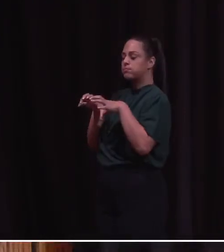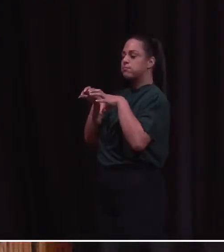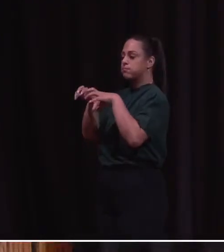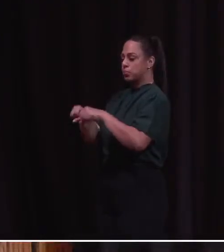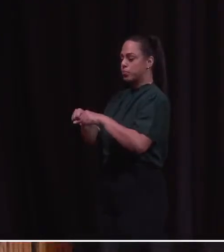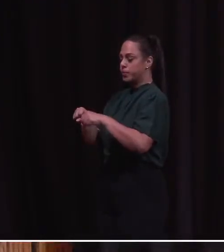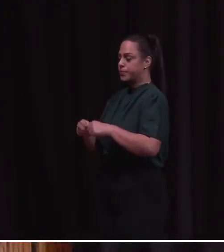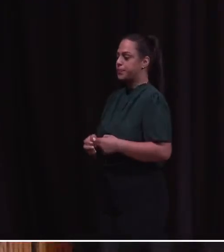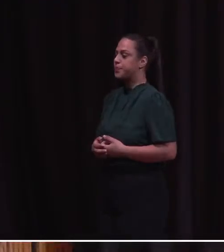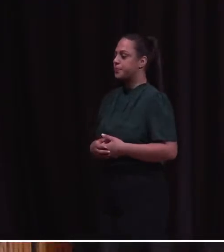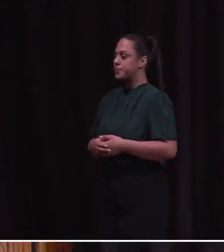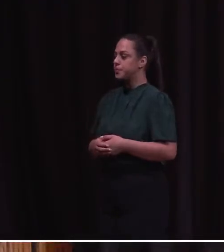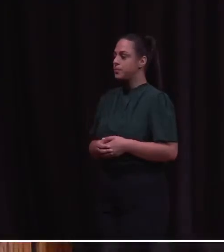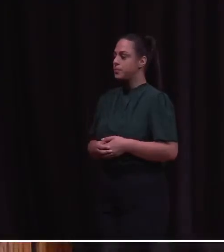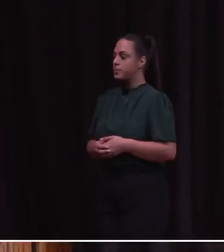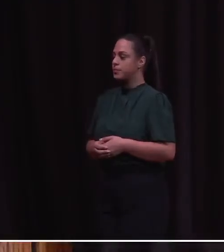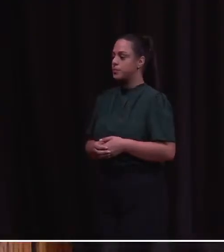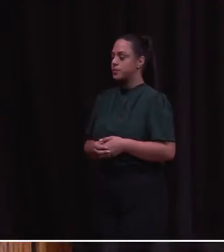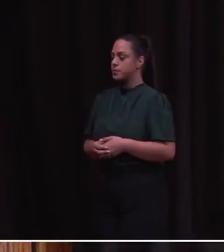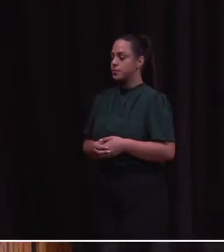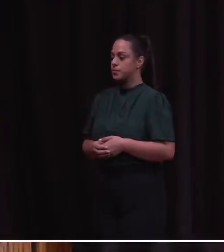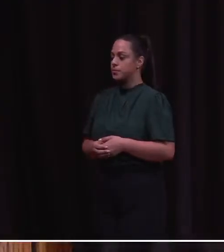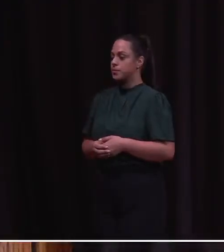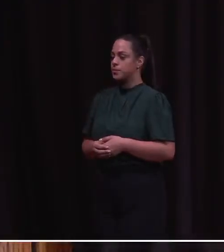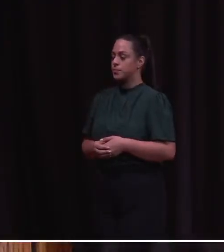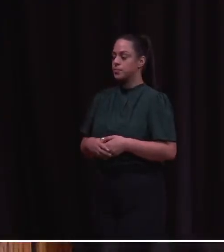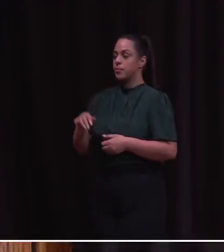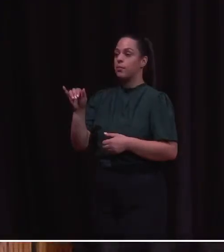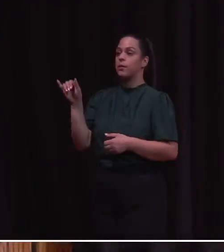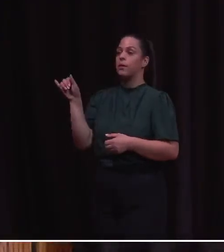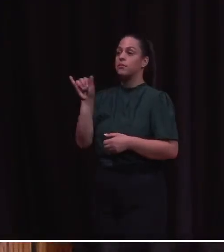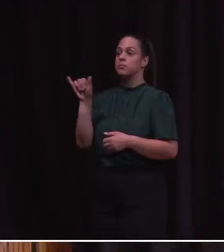many African societies, historically,